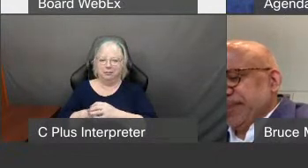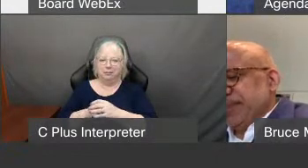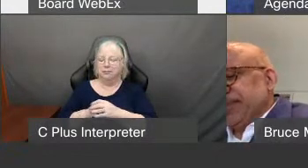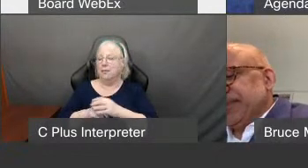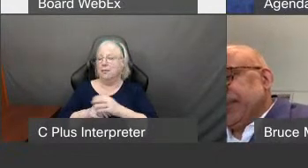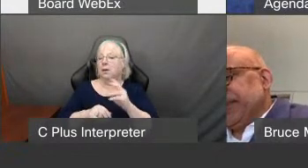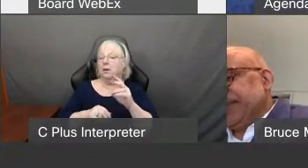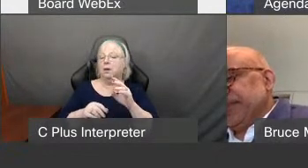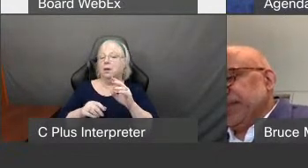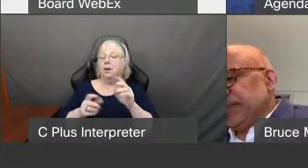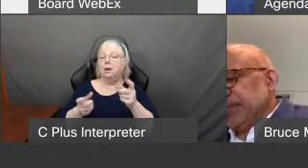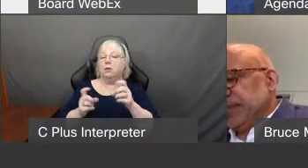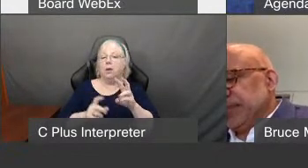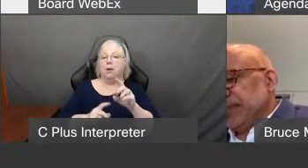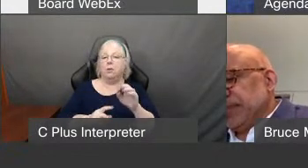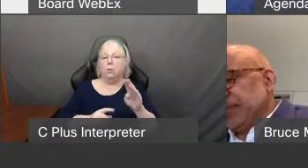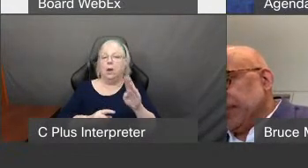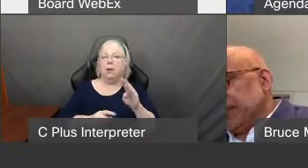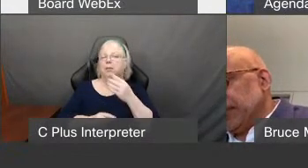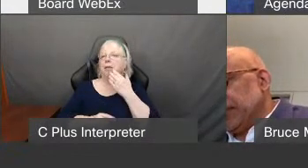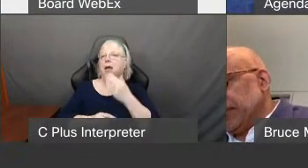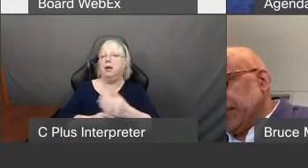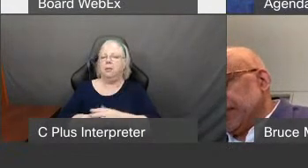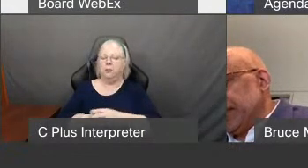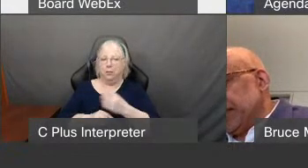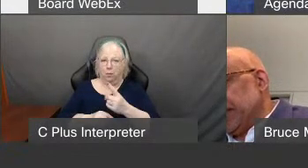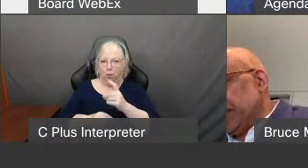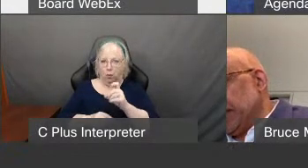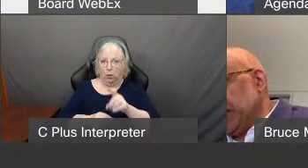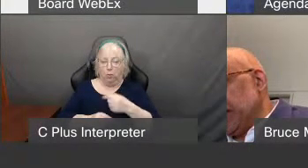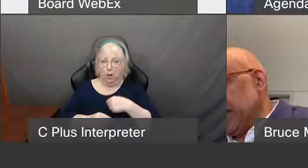Thank you. One of the questions we talked about,